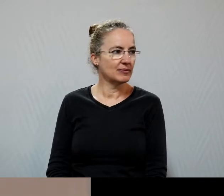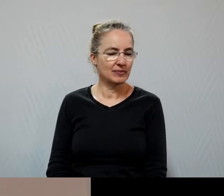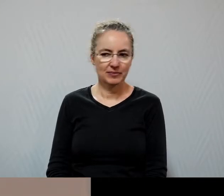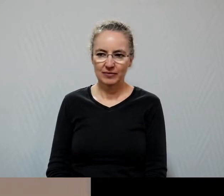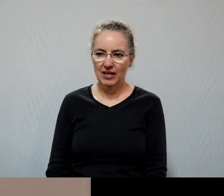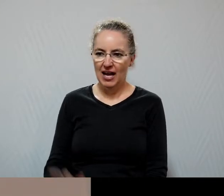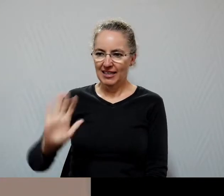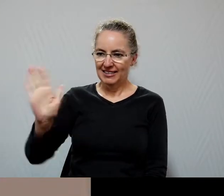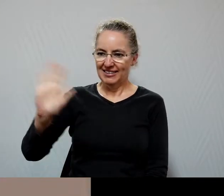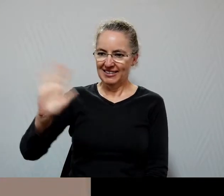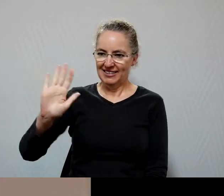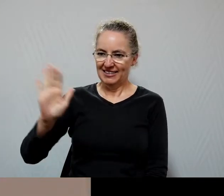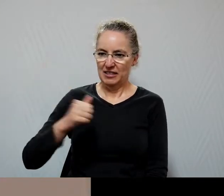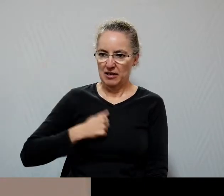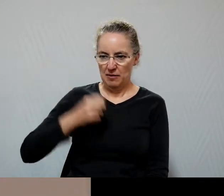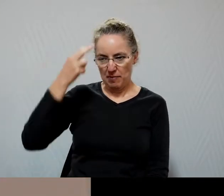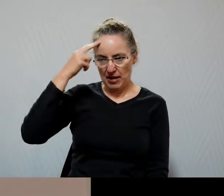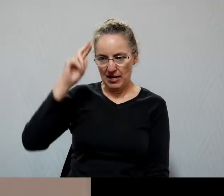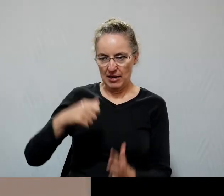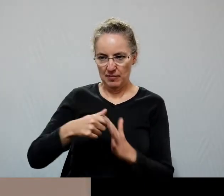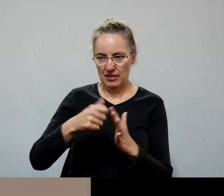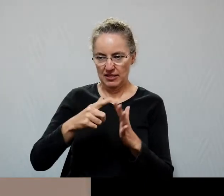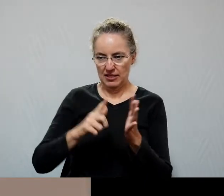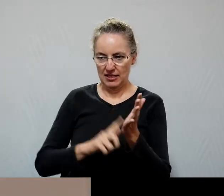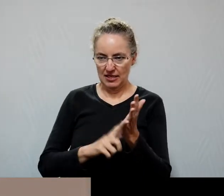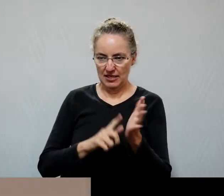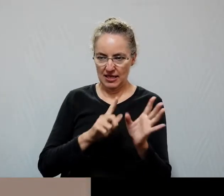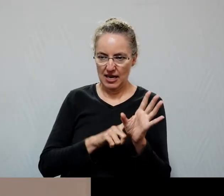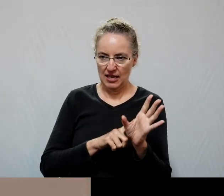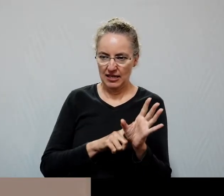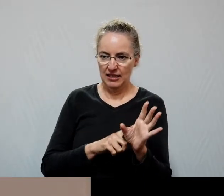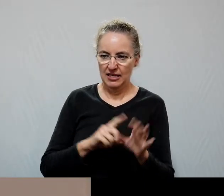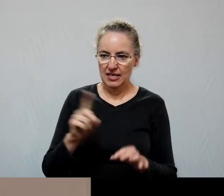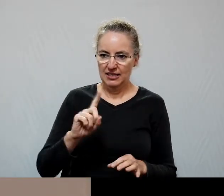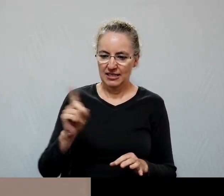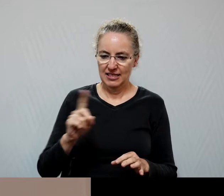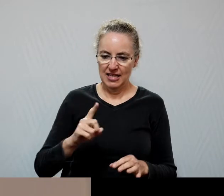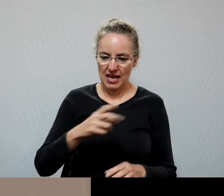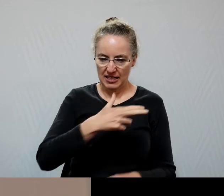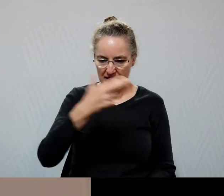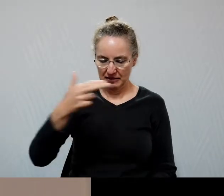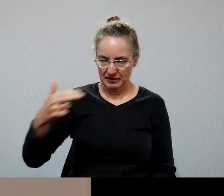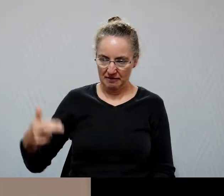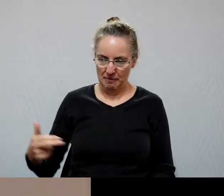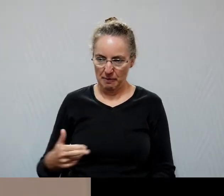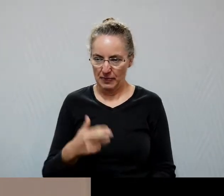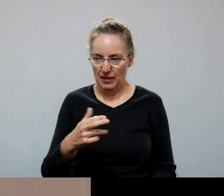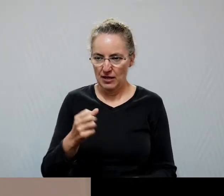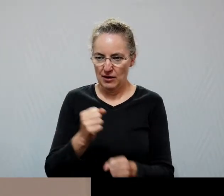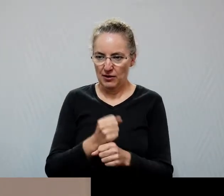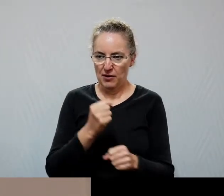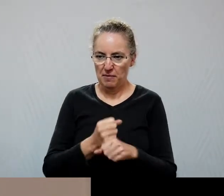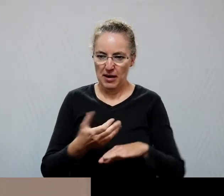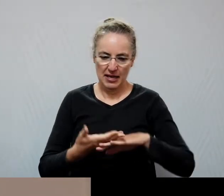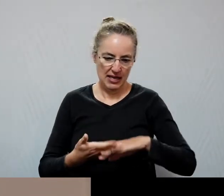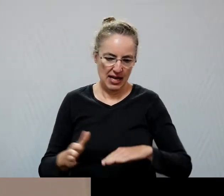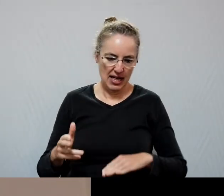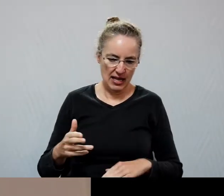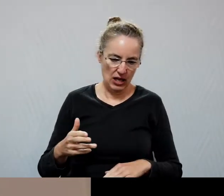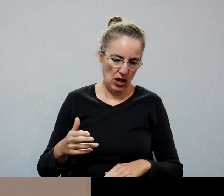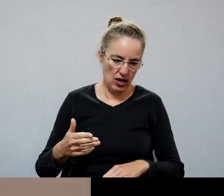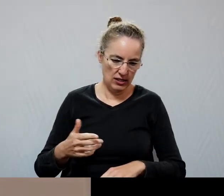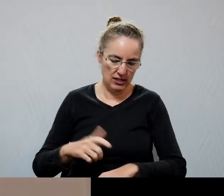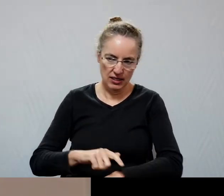Hi kids, my name's Kelly. For today's craft, we're going to make a sheep to resemble the lost sheep in the story you've just learnt